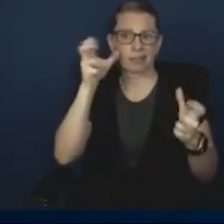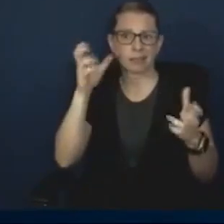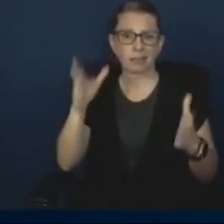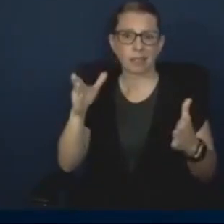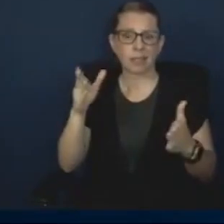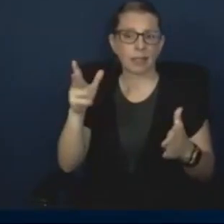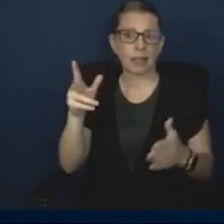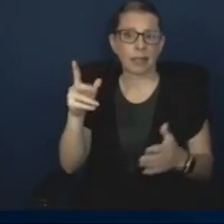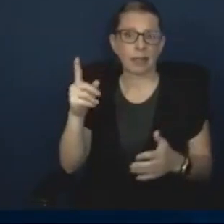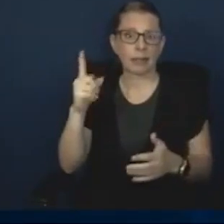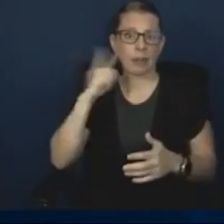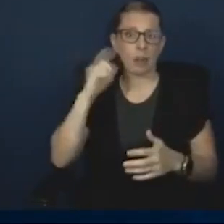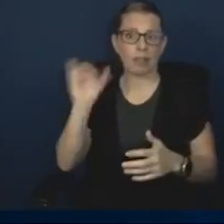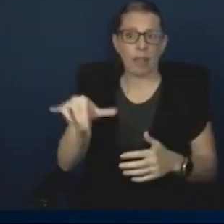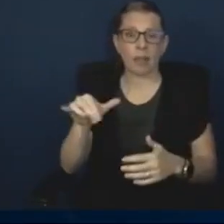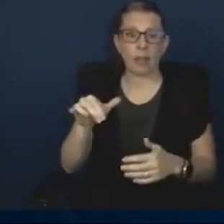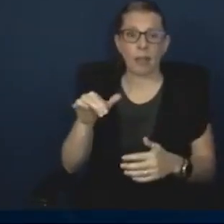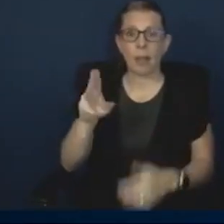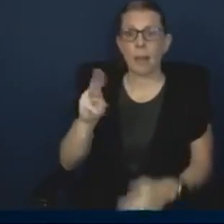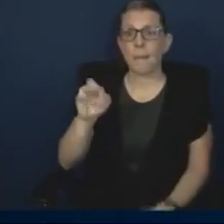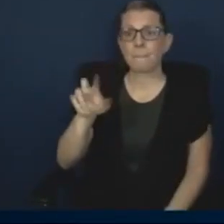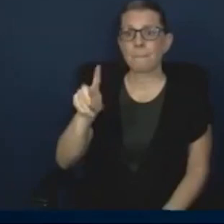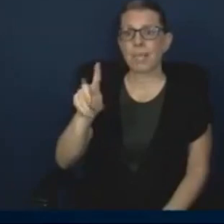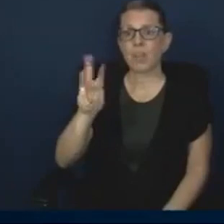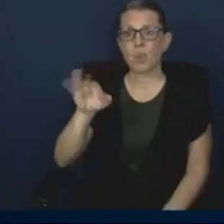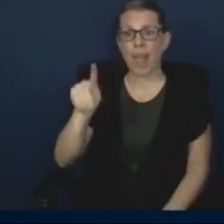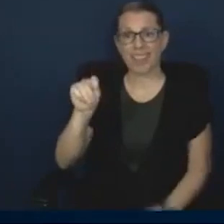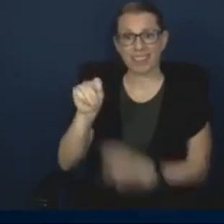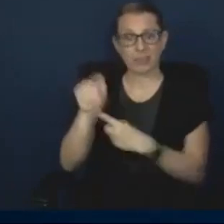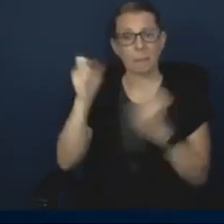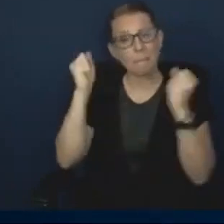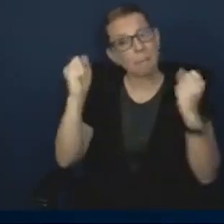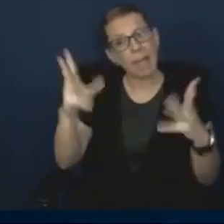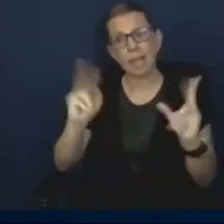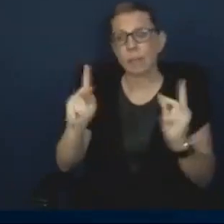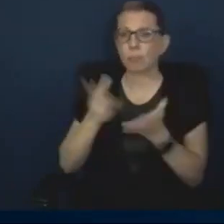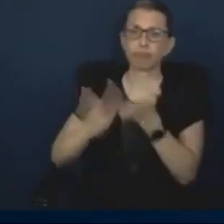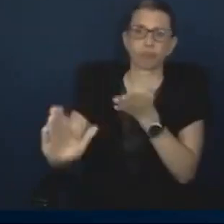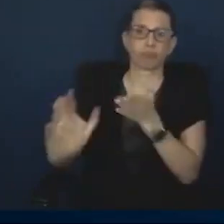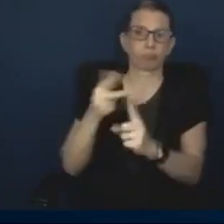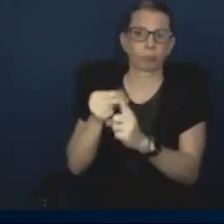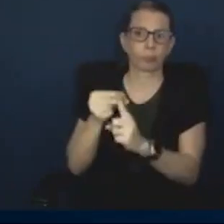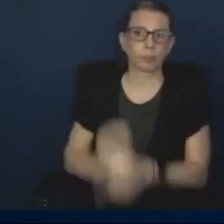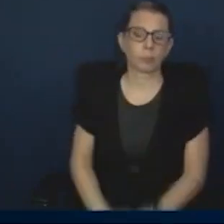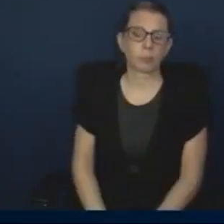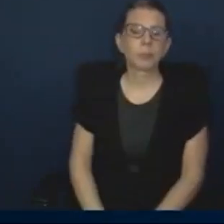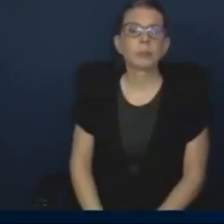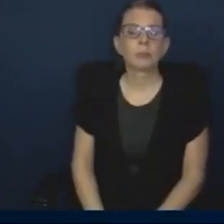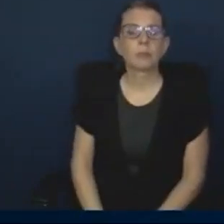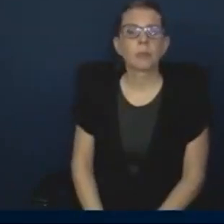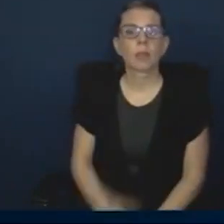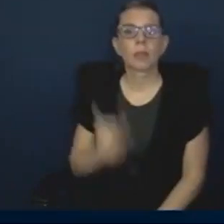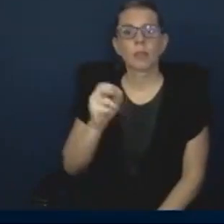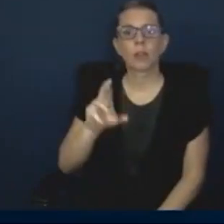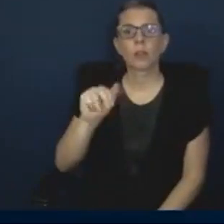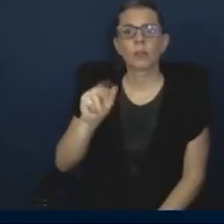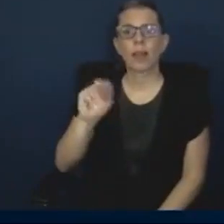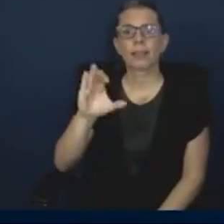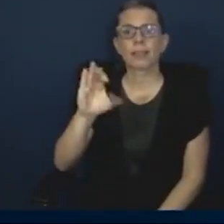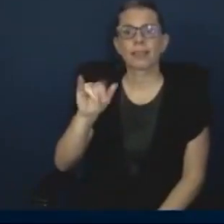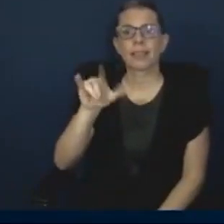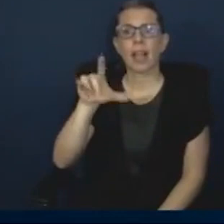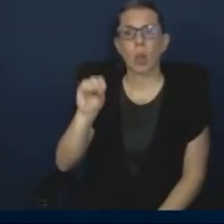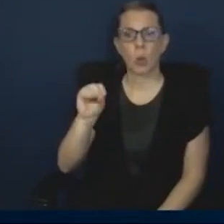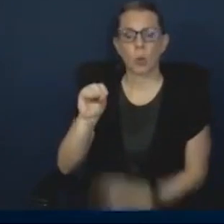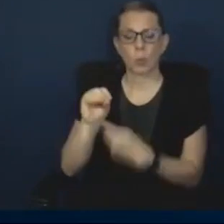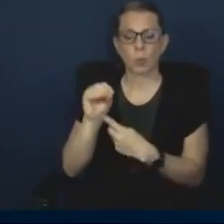Midwest, where we have a lot of unvaccinated folks. Absolutely. Yeah. All right, Dr. Racaniello, I've got a couple more questions, but this one's for you